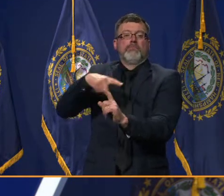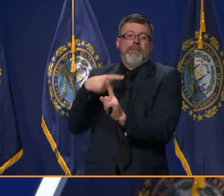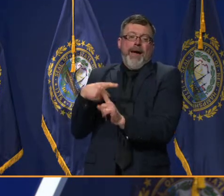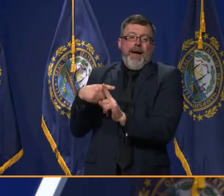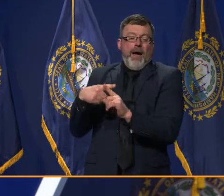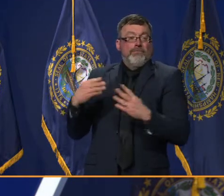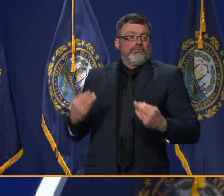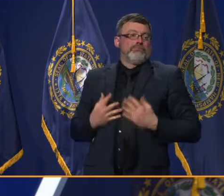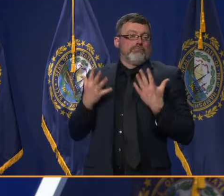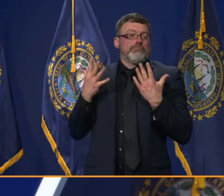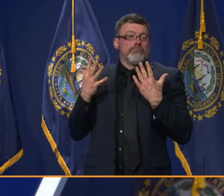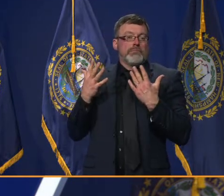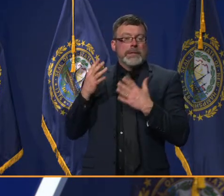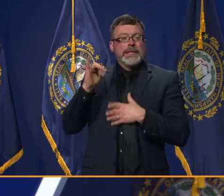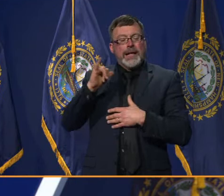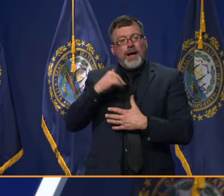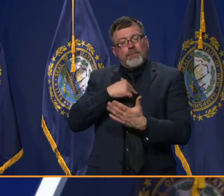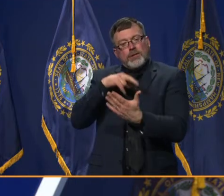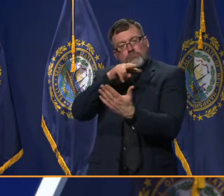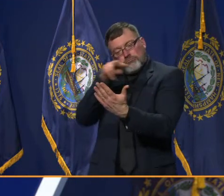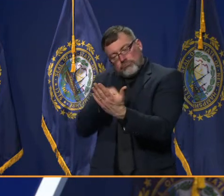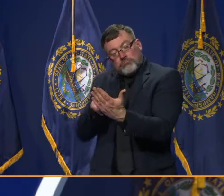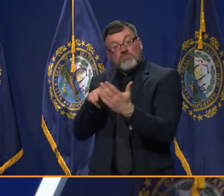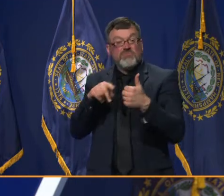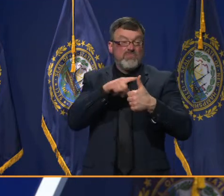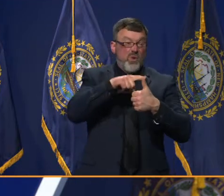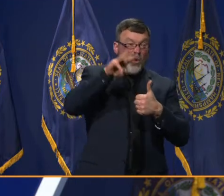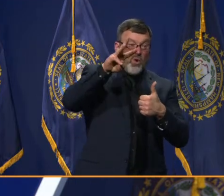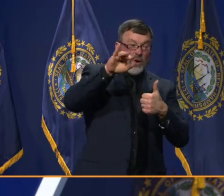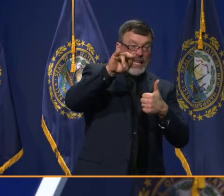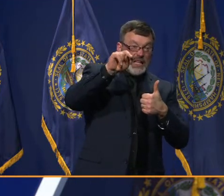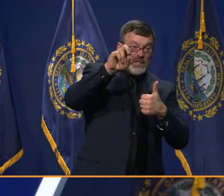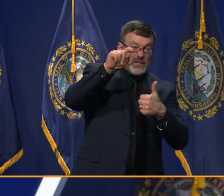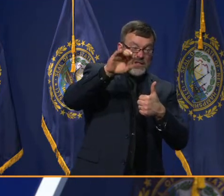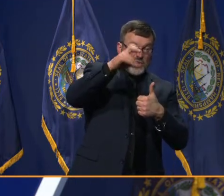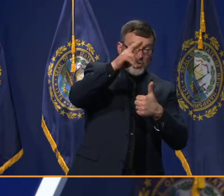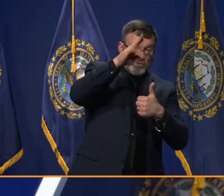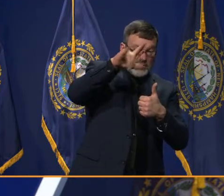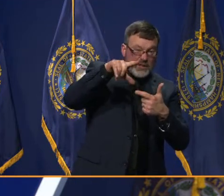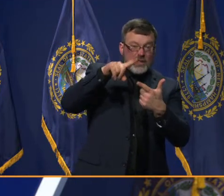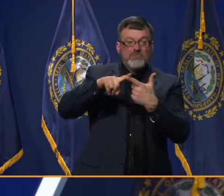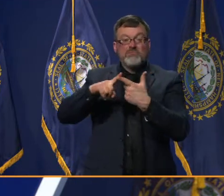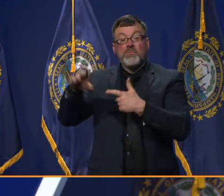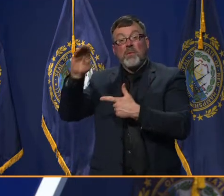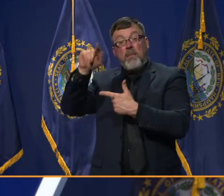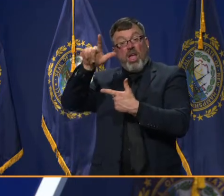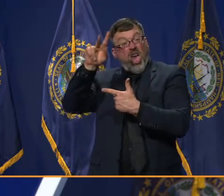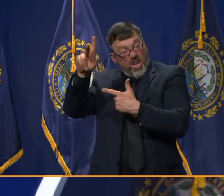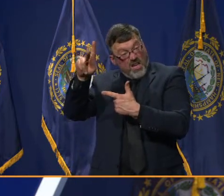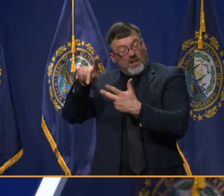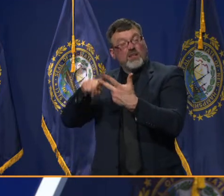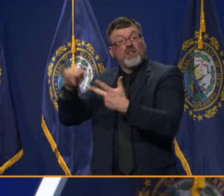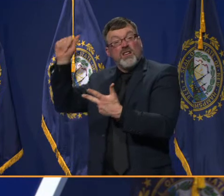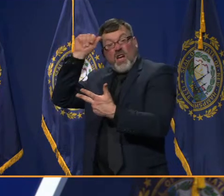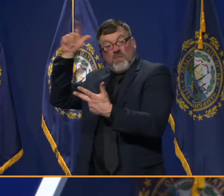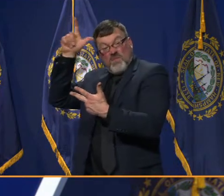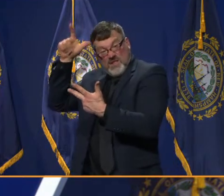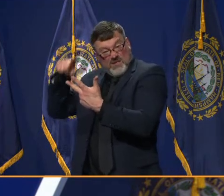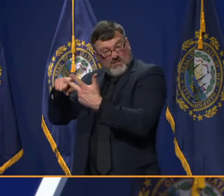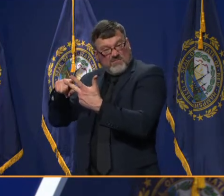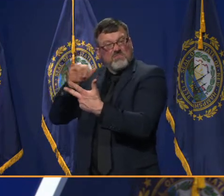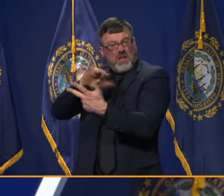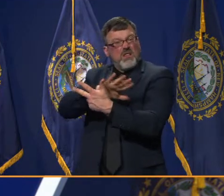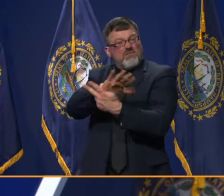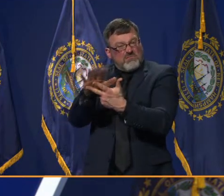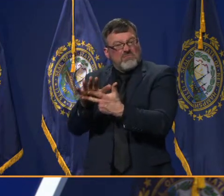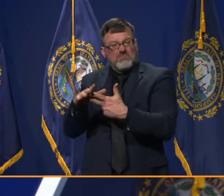into the writings of a Winston Churchill or Martin Luther King, Abraham Lincoln, individuals I hadn't read for years, frankly. Now, those leaders toiled